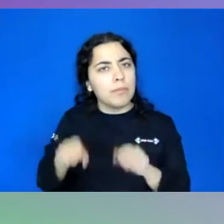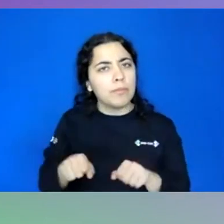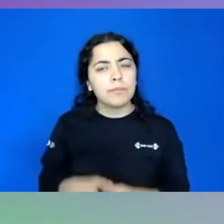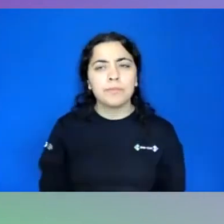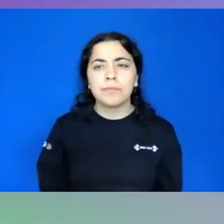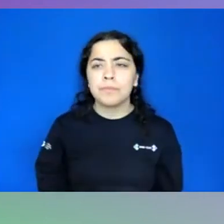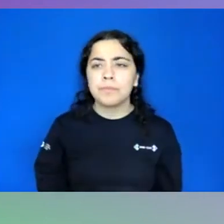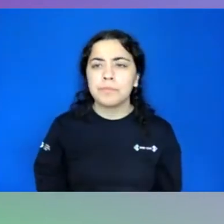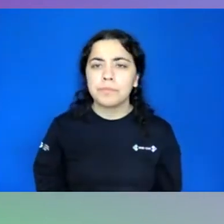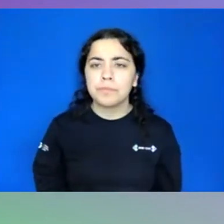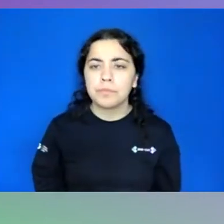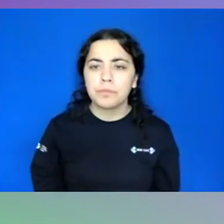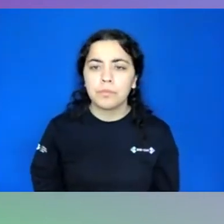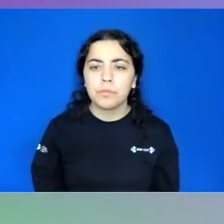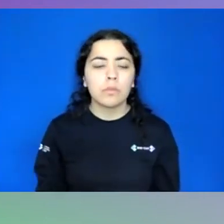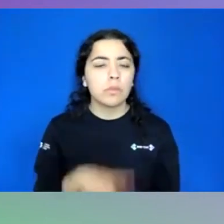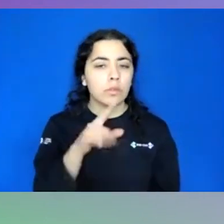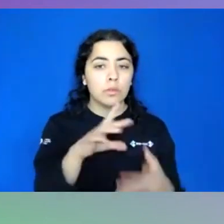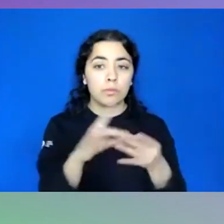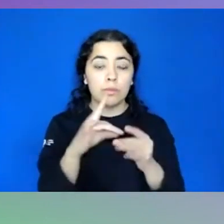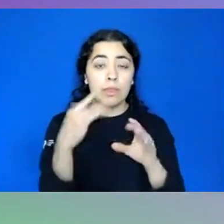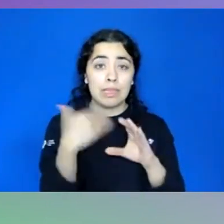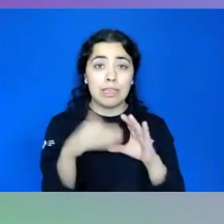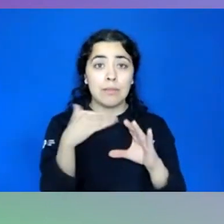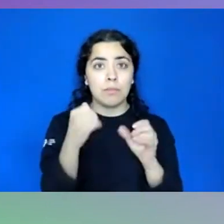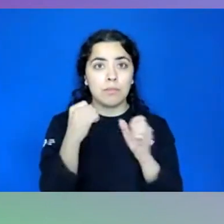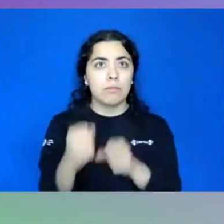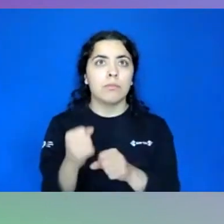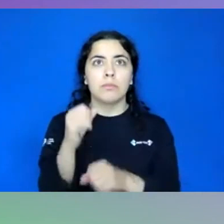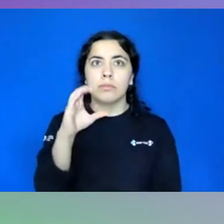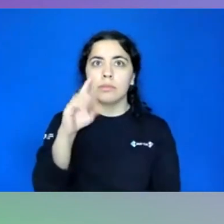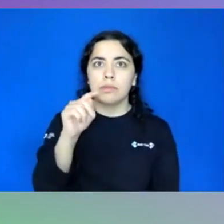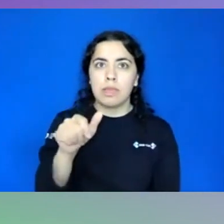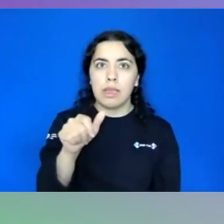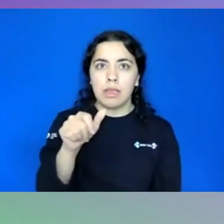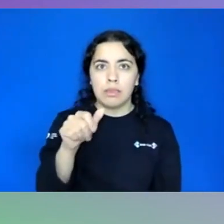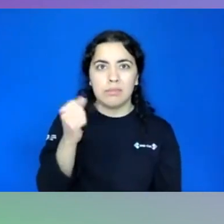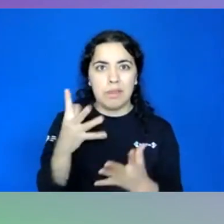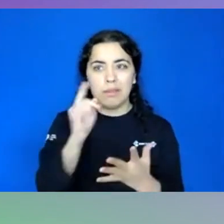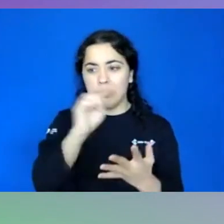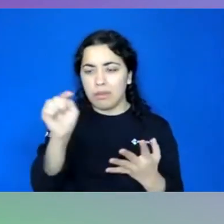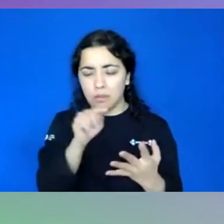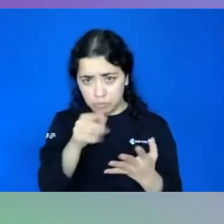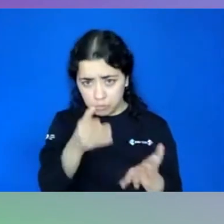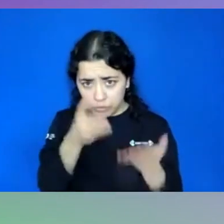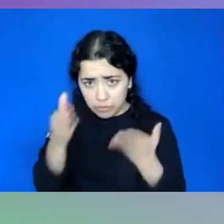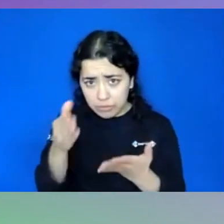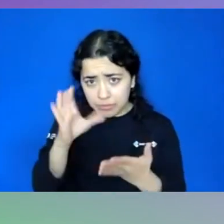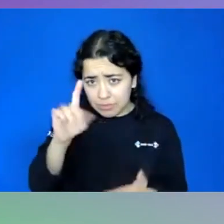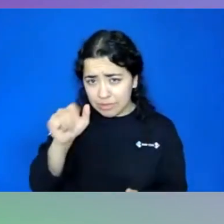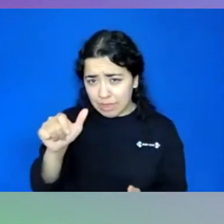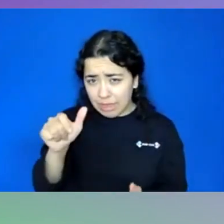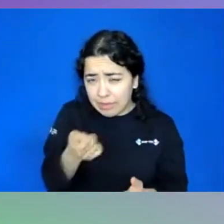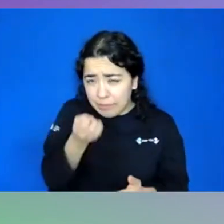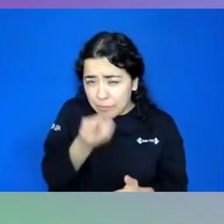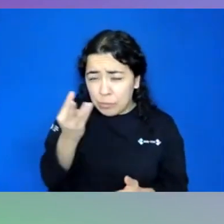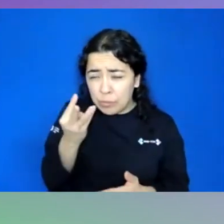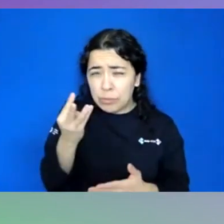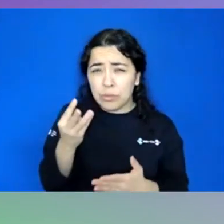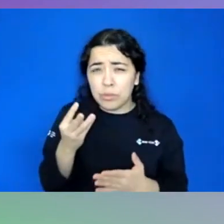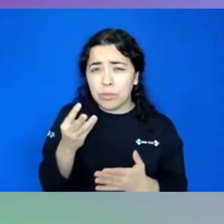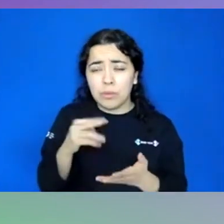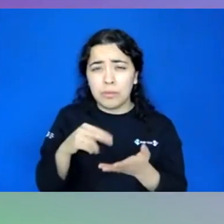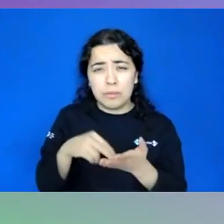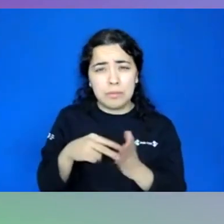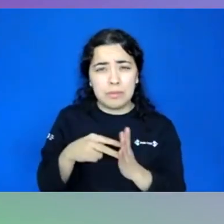mentioned emails containing lots of CTAs. Would you recommend using CTAs sparingly and keeping the total